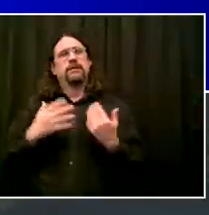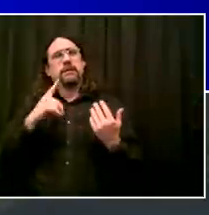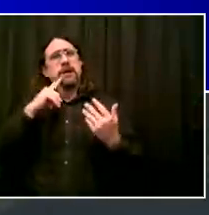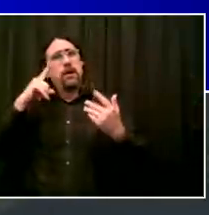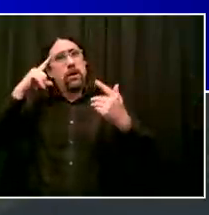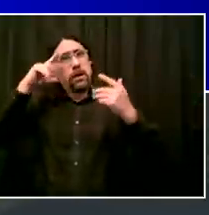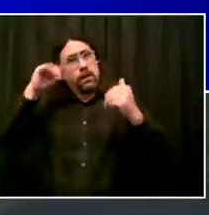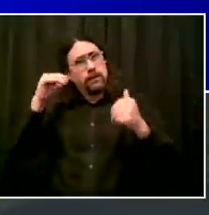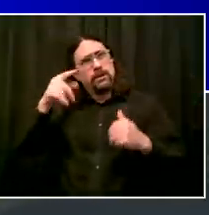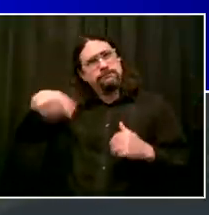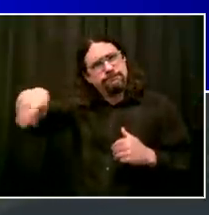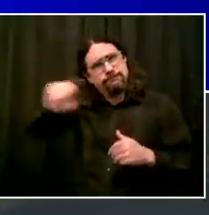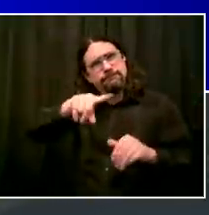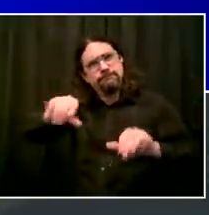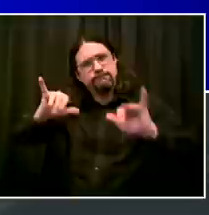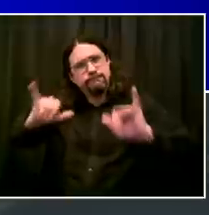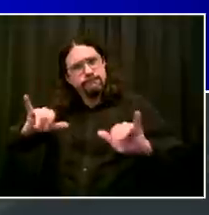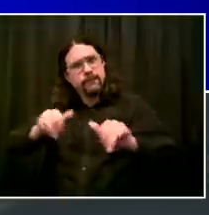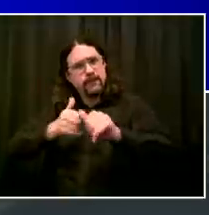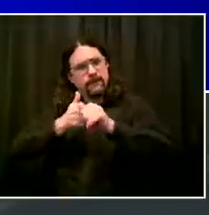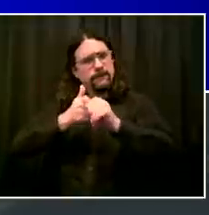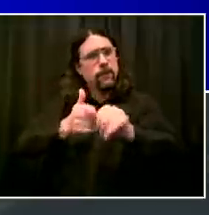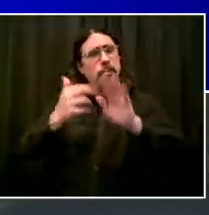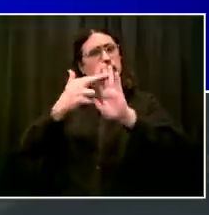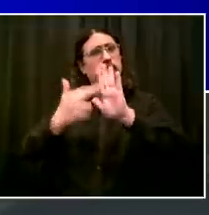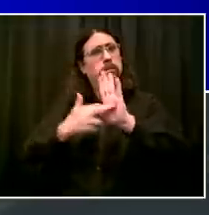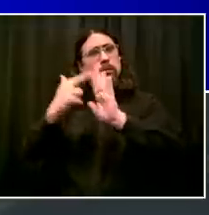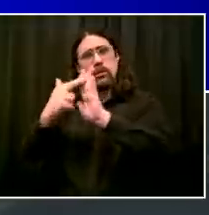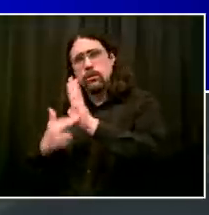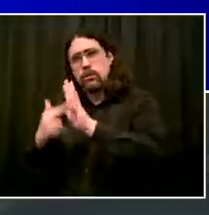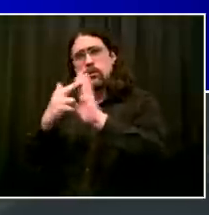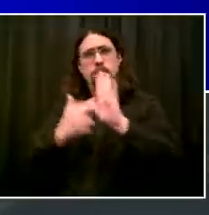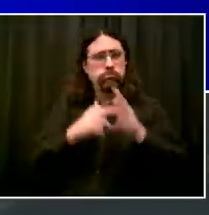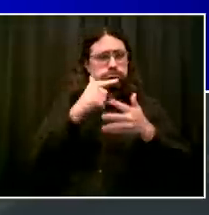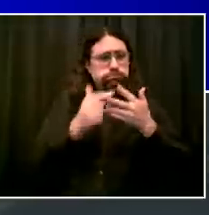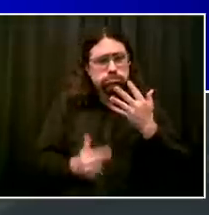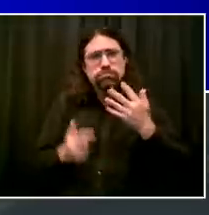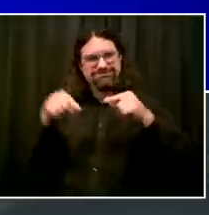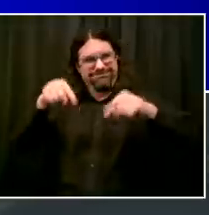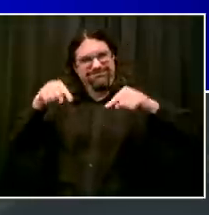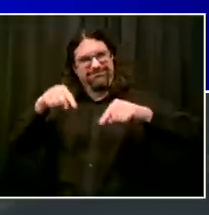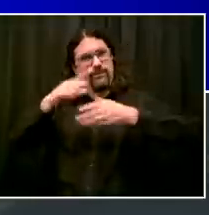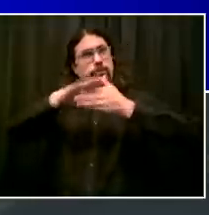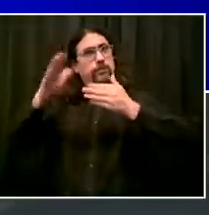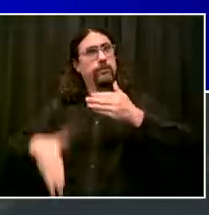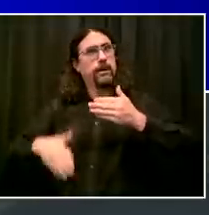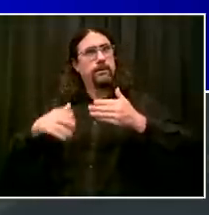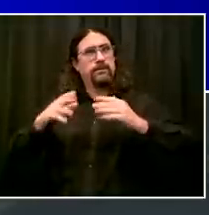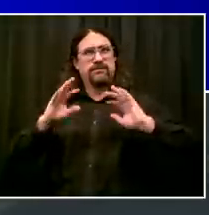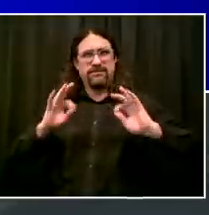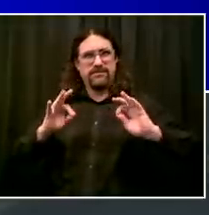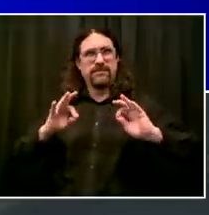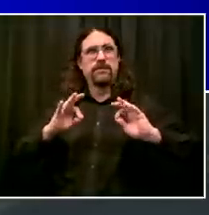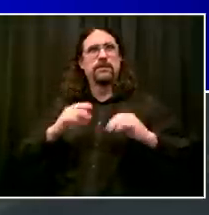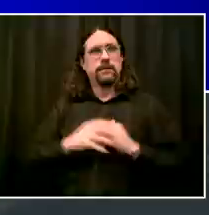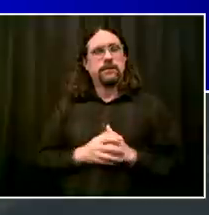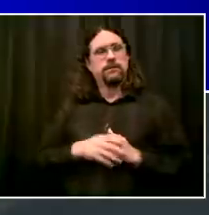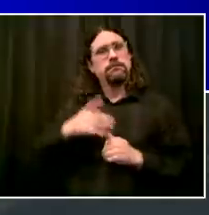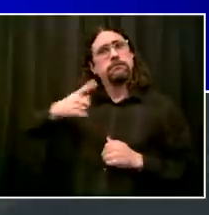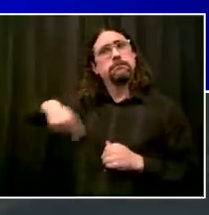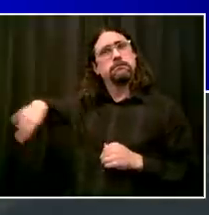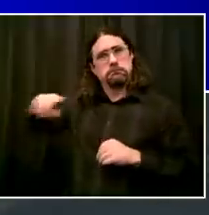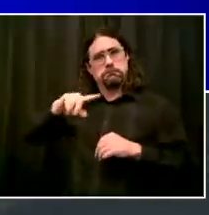they need some reminders, of course, there'll be people out there educating, giving out face coverings. We will have the